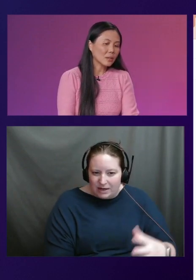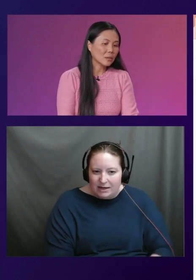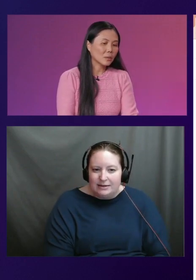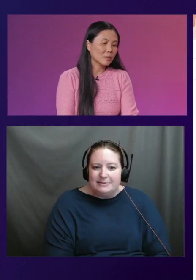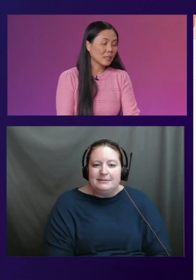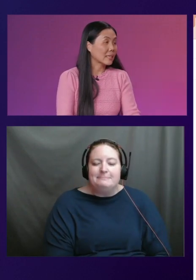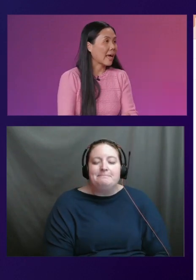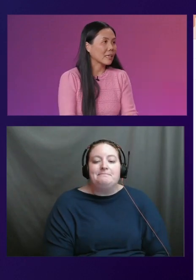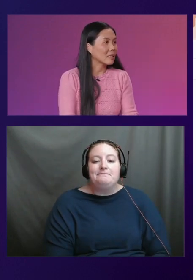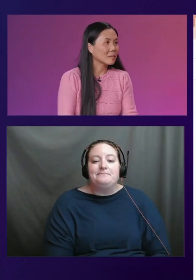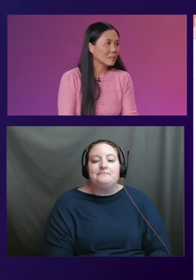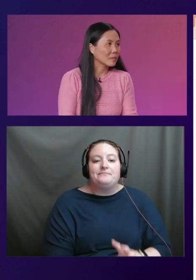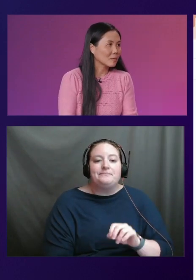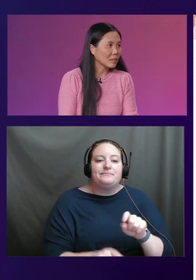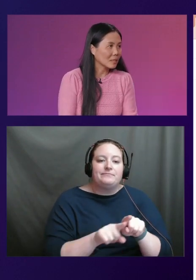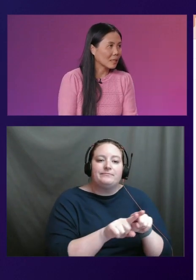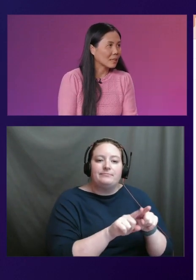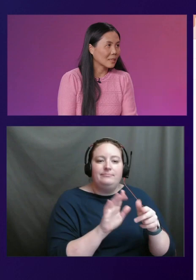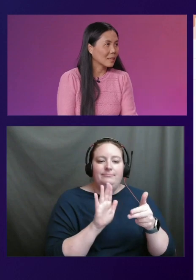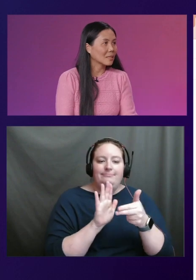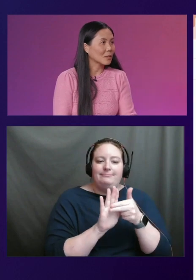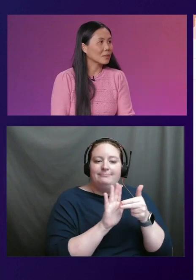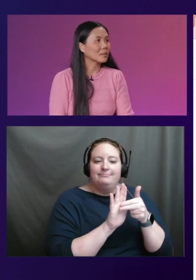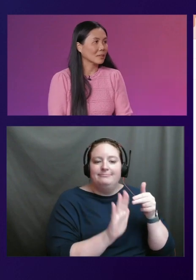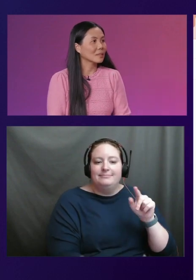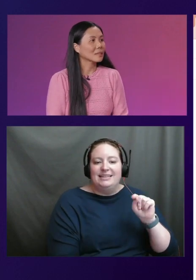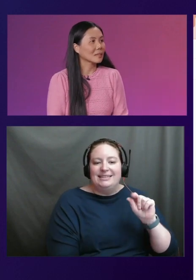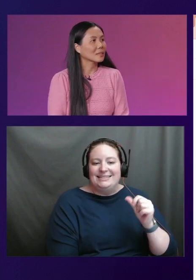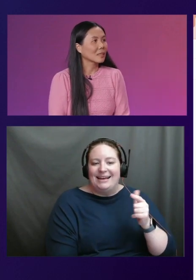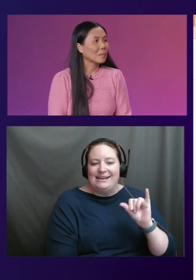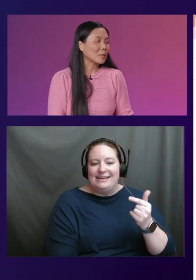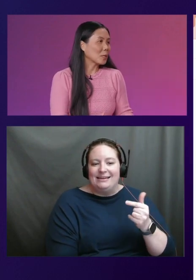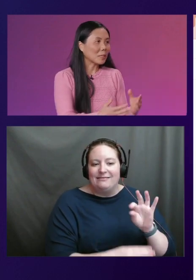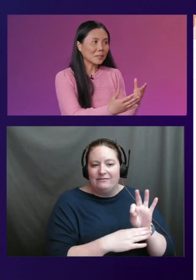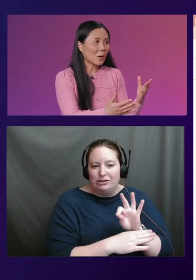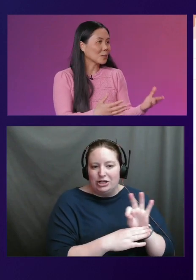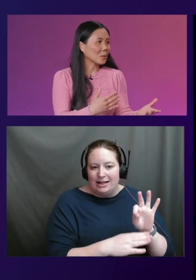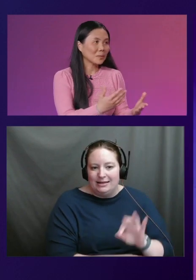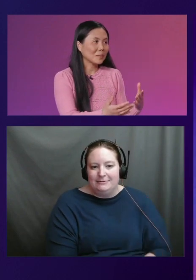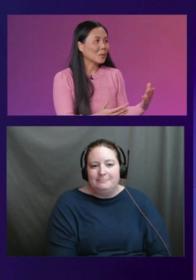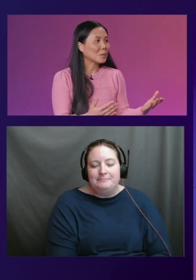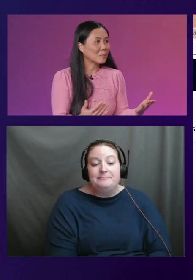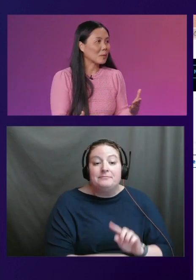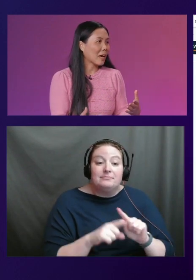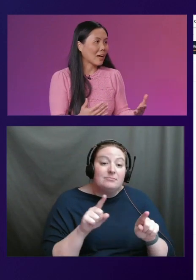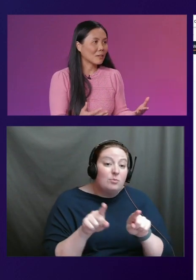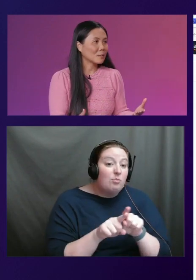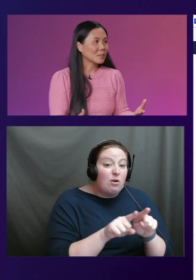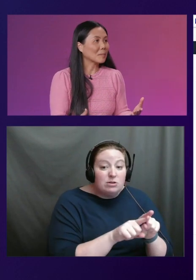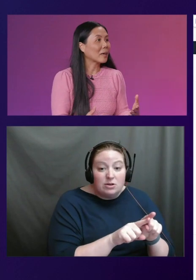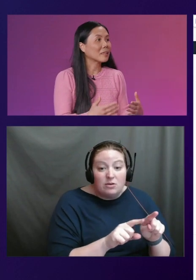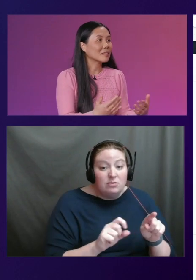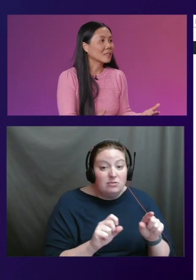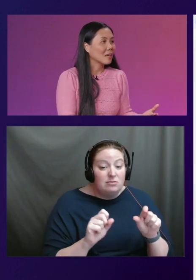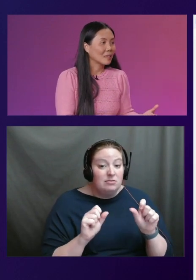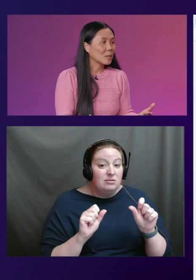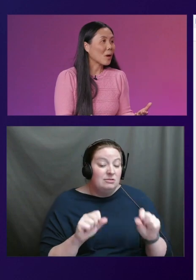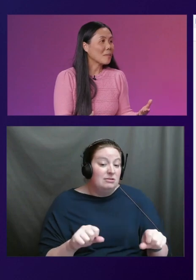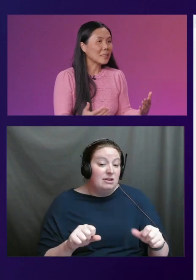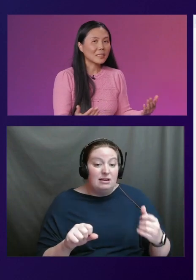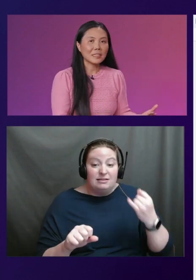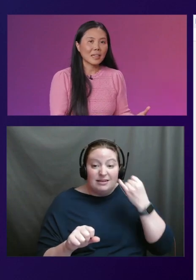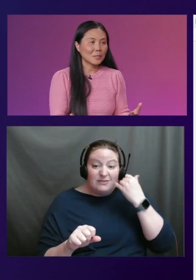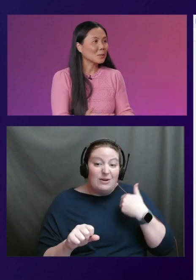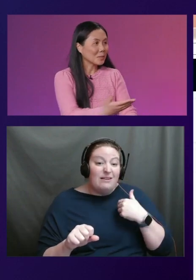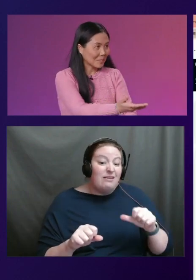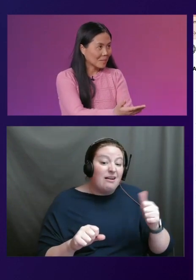and also the tagging functionality. Nice. So. Okay. But we can also, if we have some other